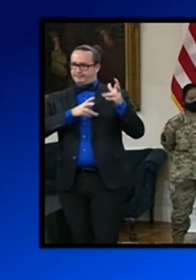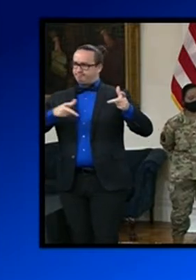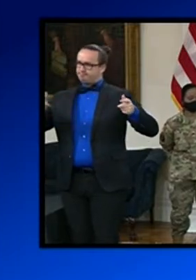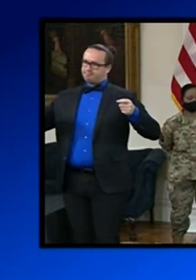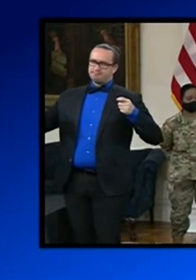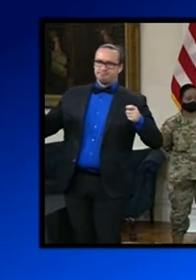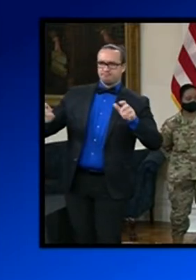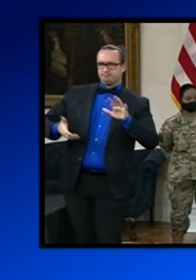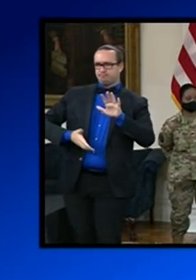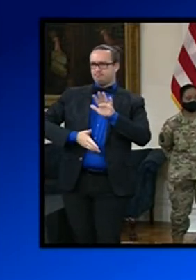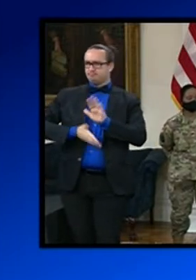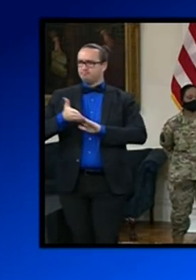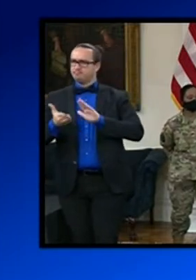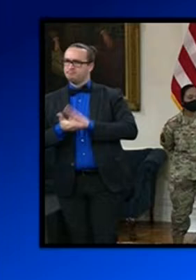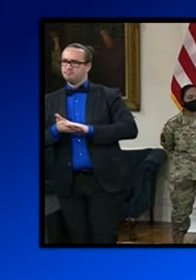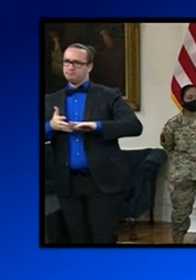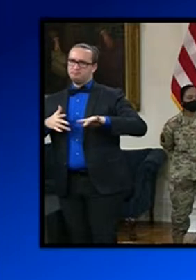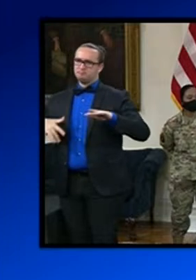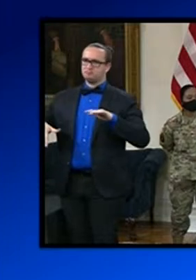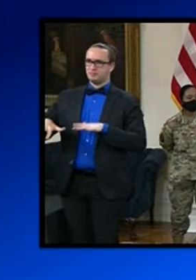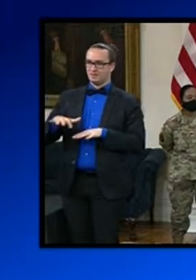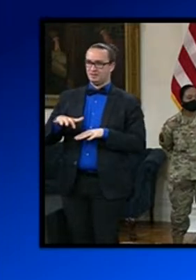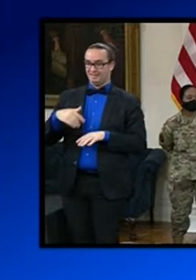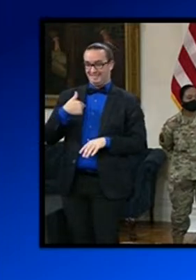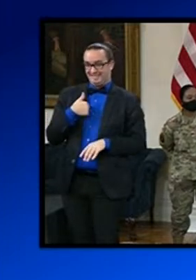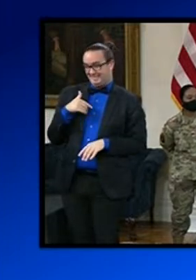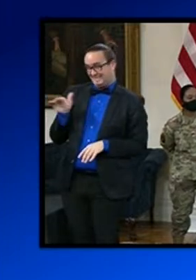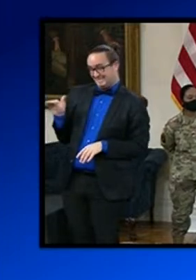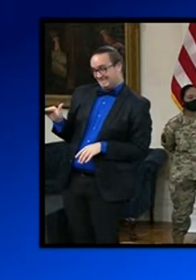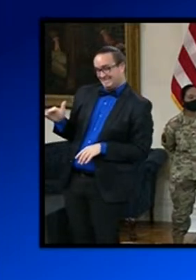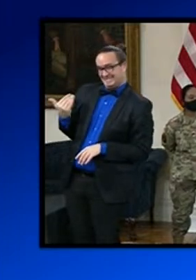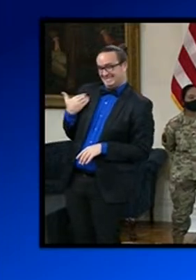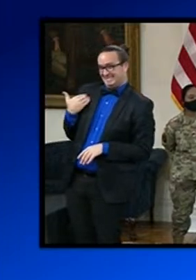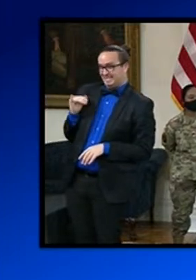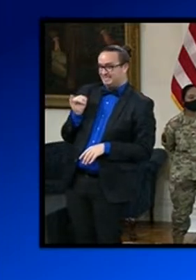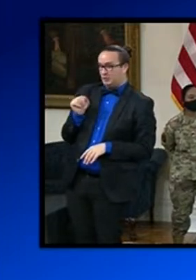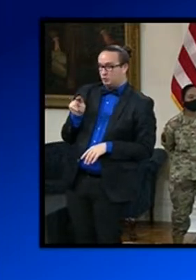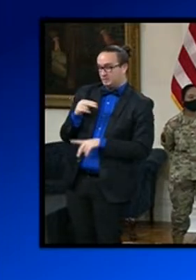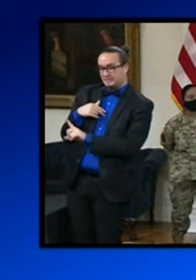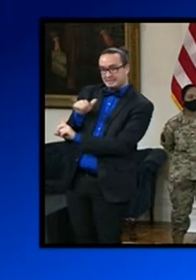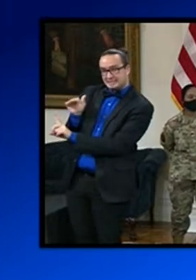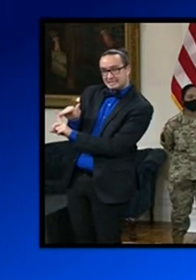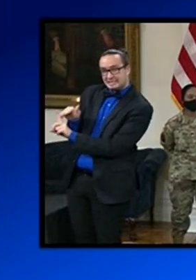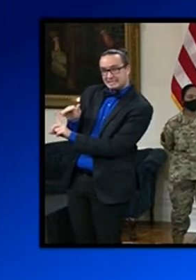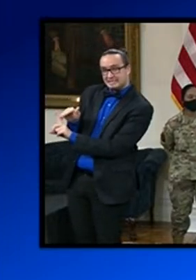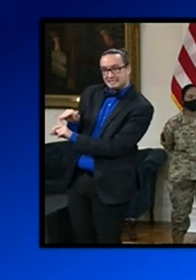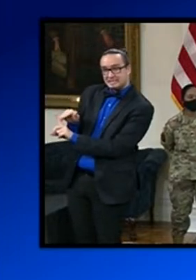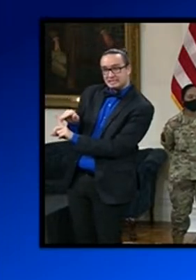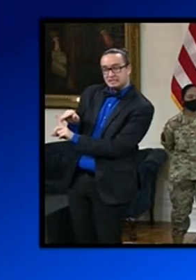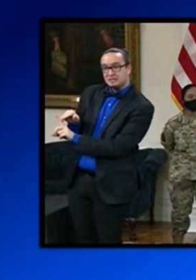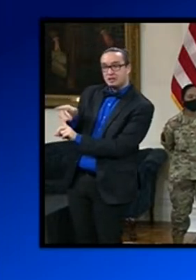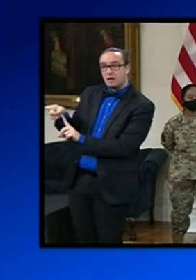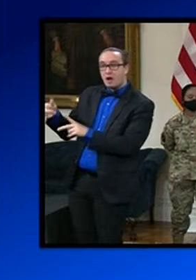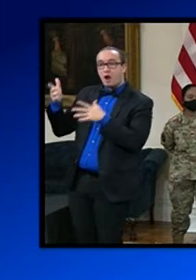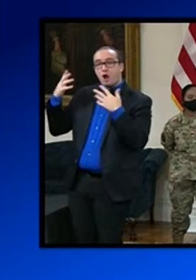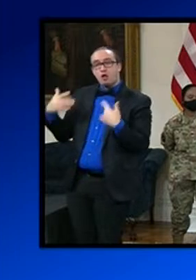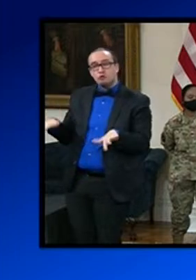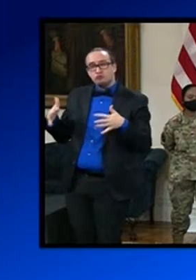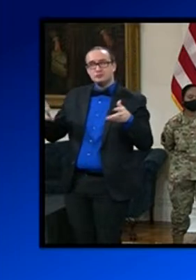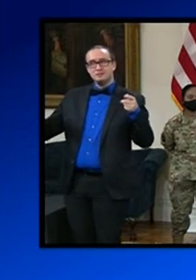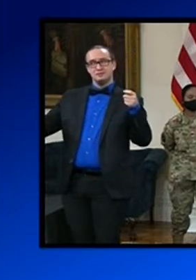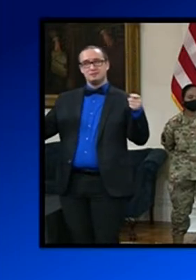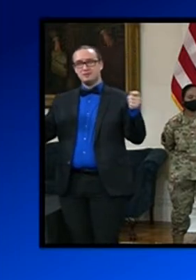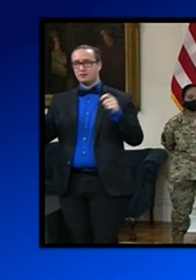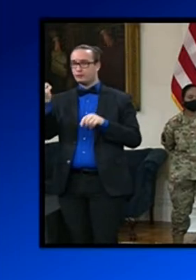while she was commanding 15,000 troops from all across the country who were defending our nation's capital. And